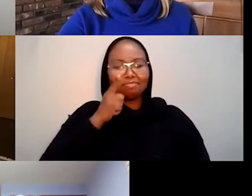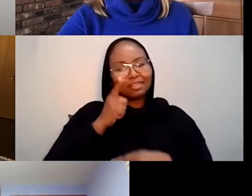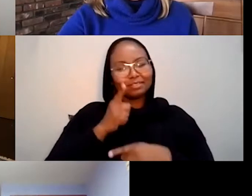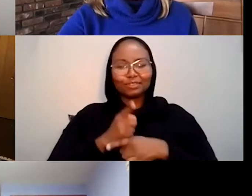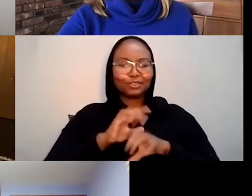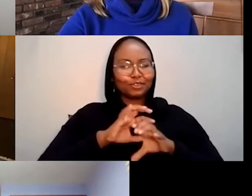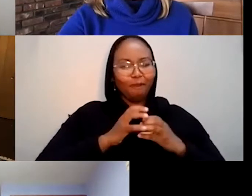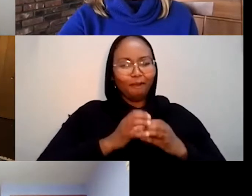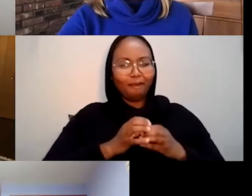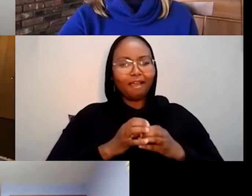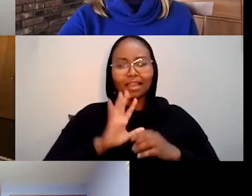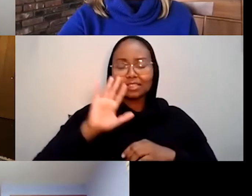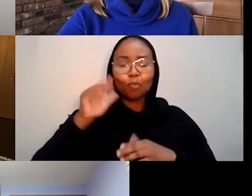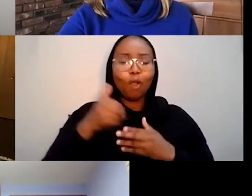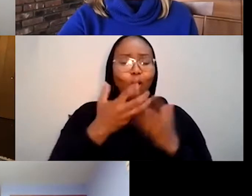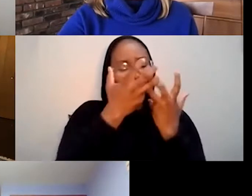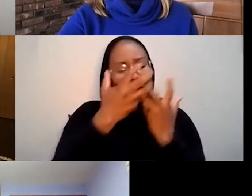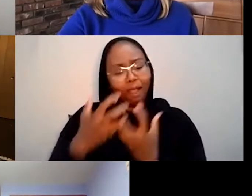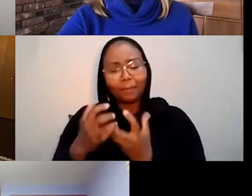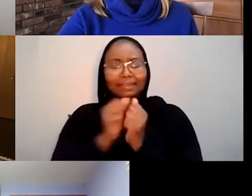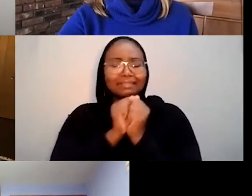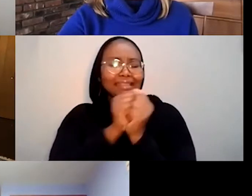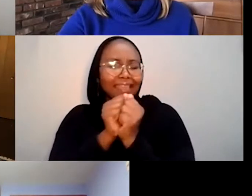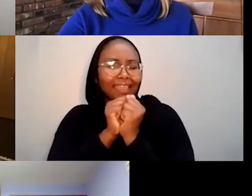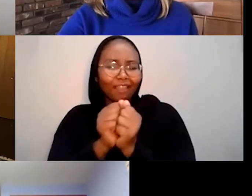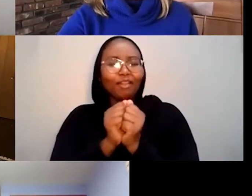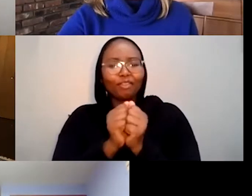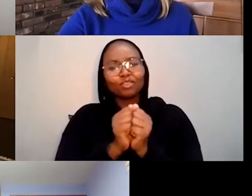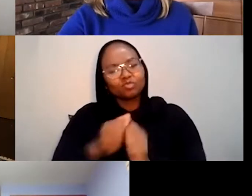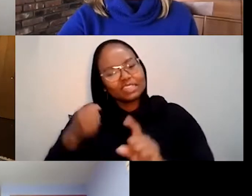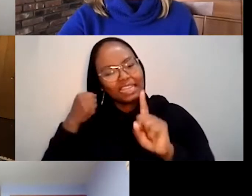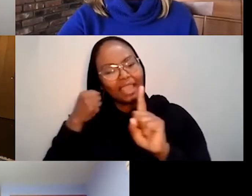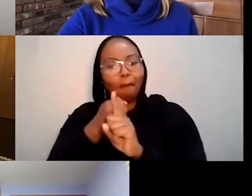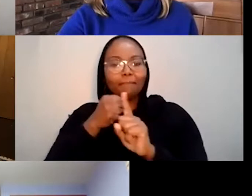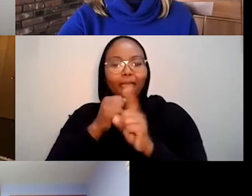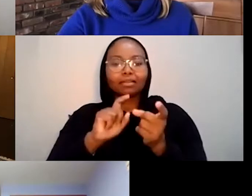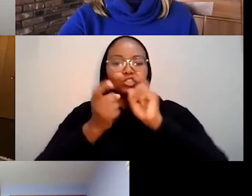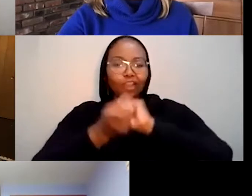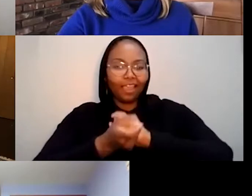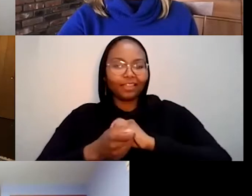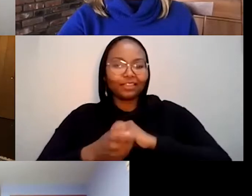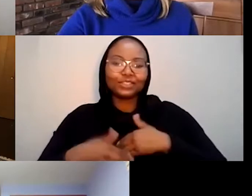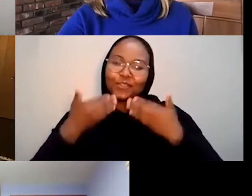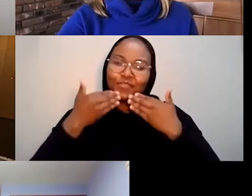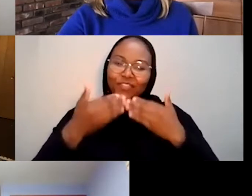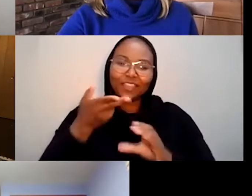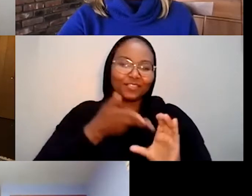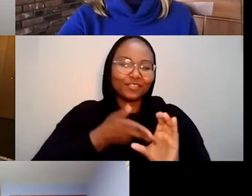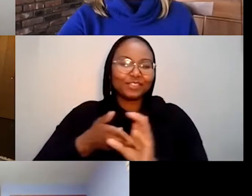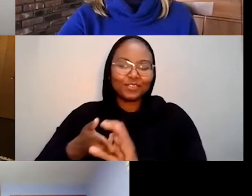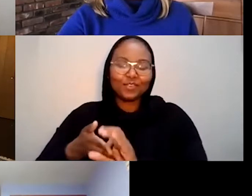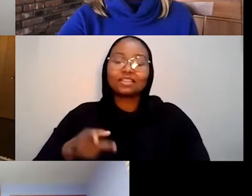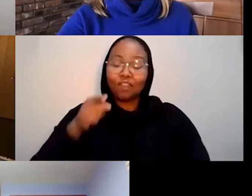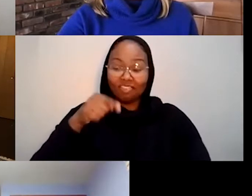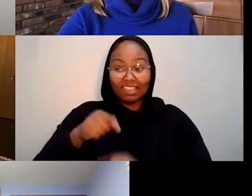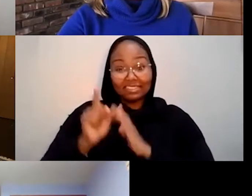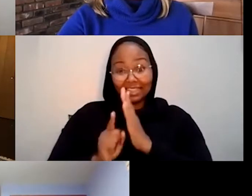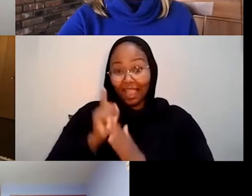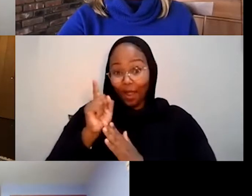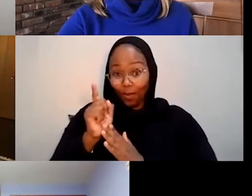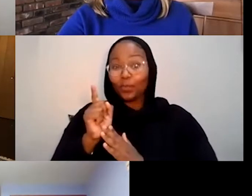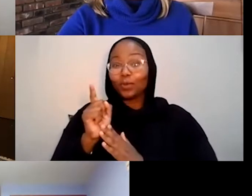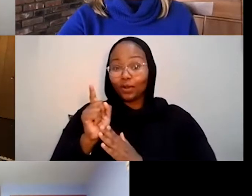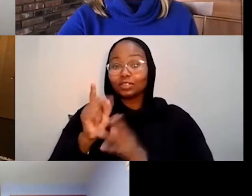make a beautiful, positive impact and change in this world. So thank you for joining us during this hour to honor this